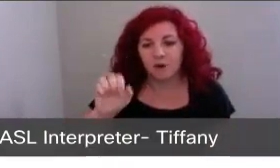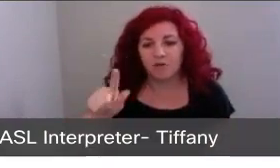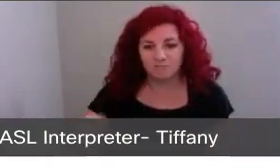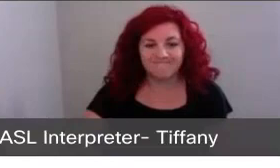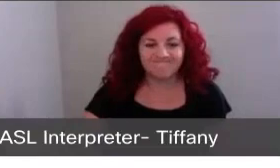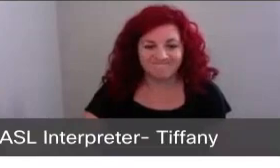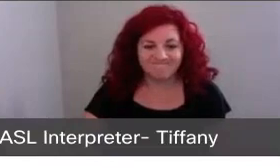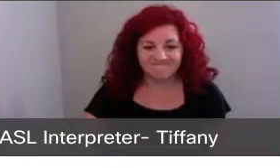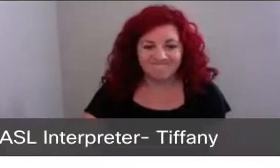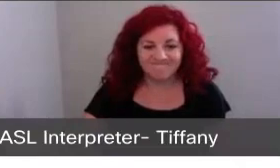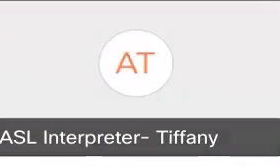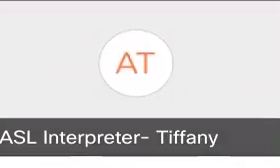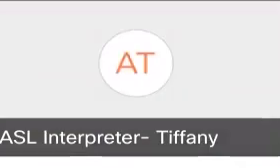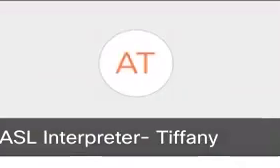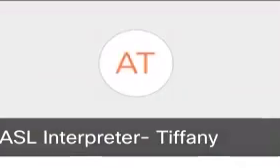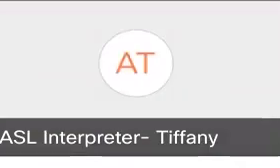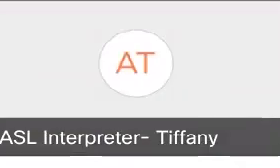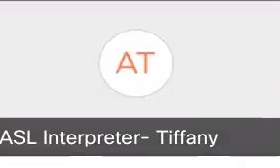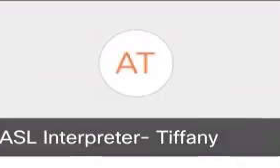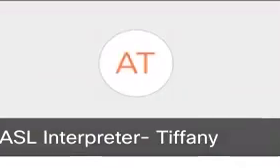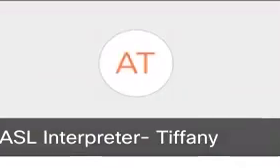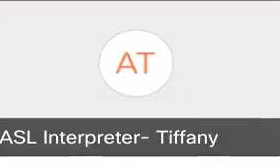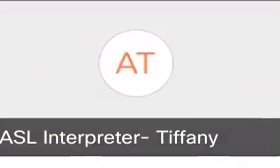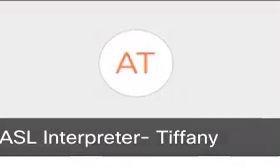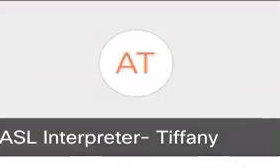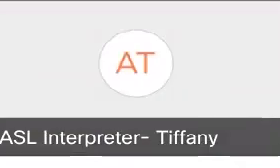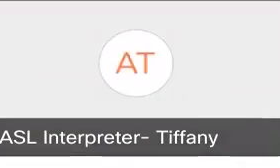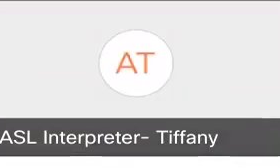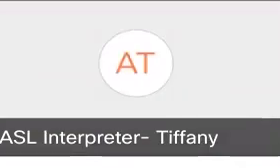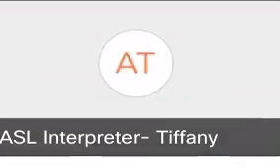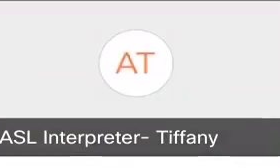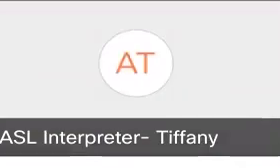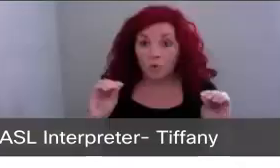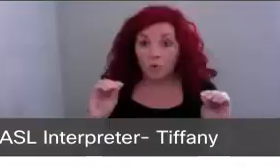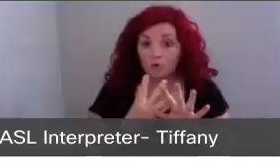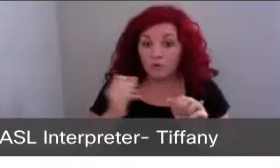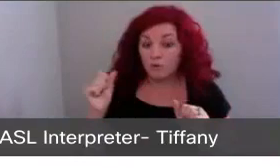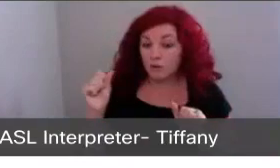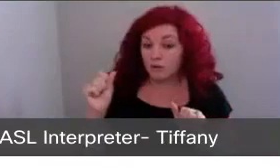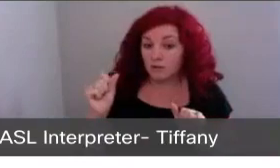Thank you. Nobody remotely. Yes? Yes, we